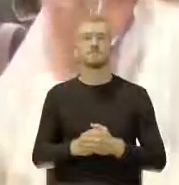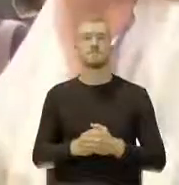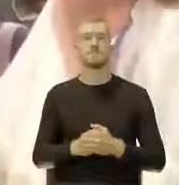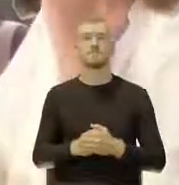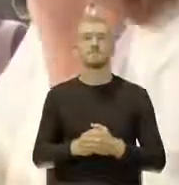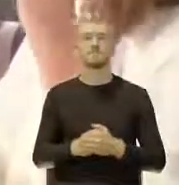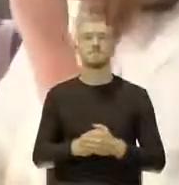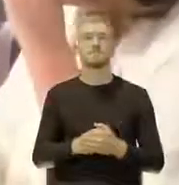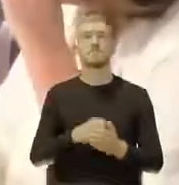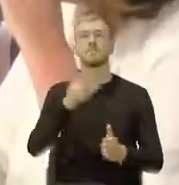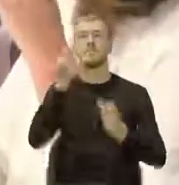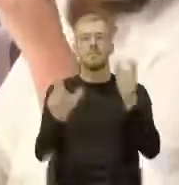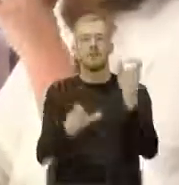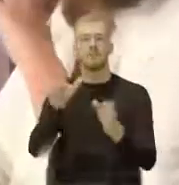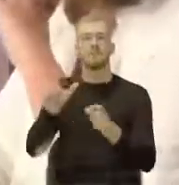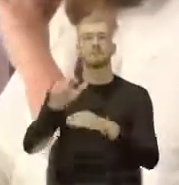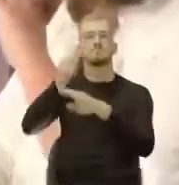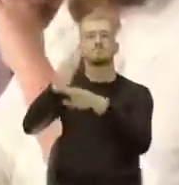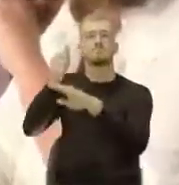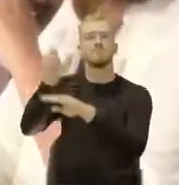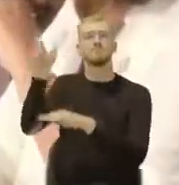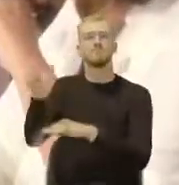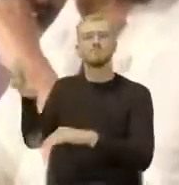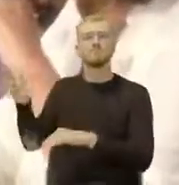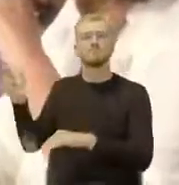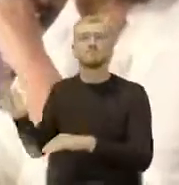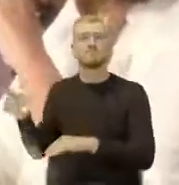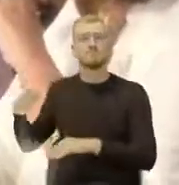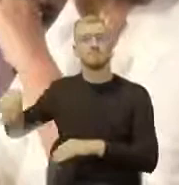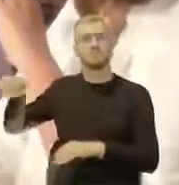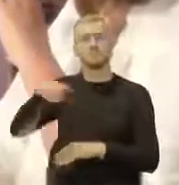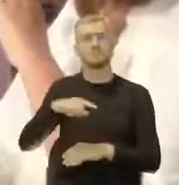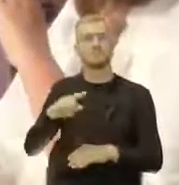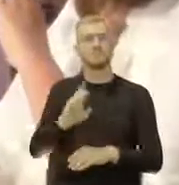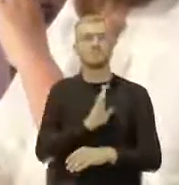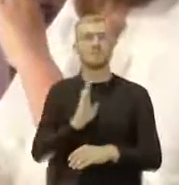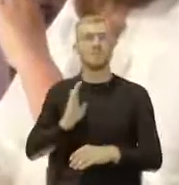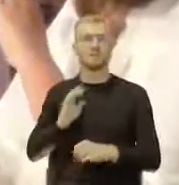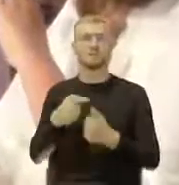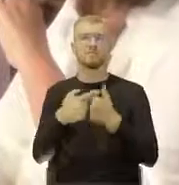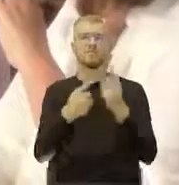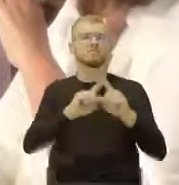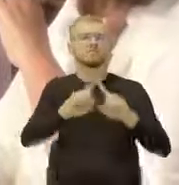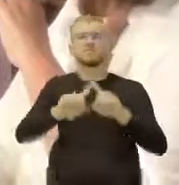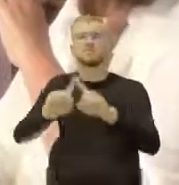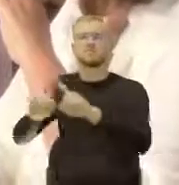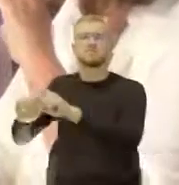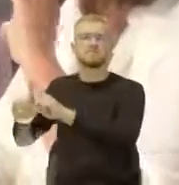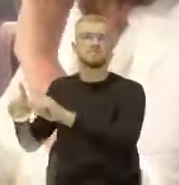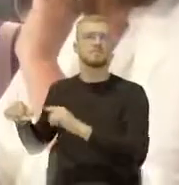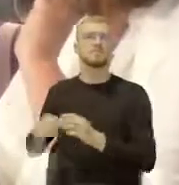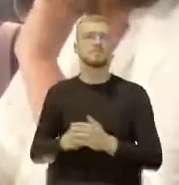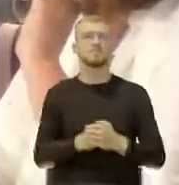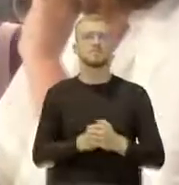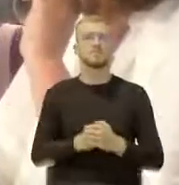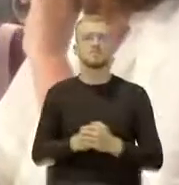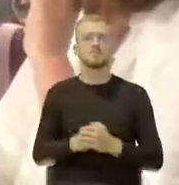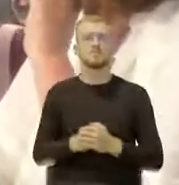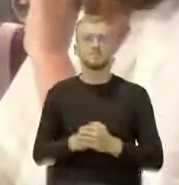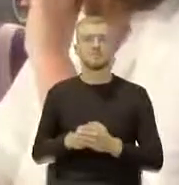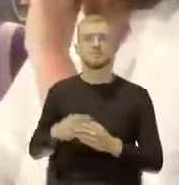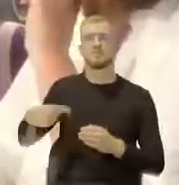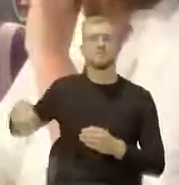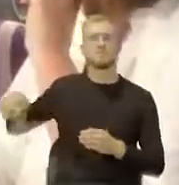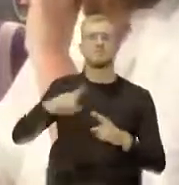some governments such as mine in Bogota, in the context of a presidential government, national government, what